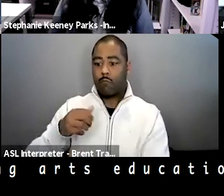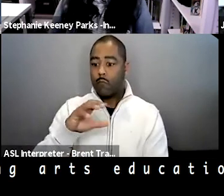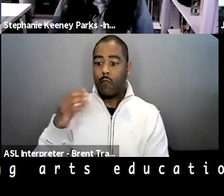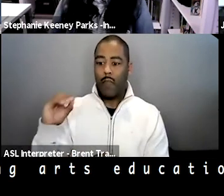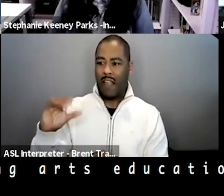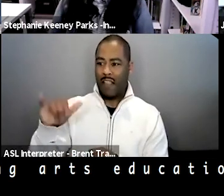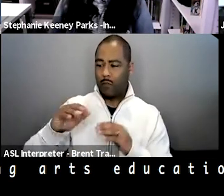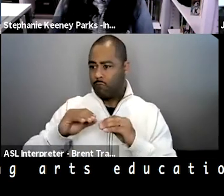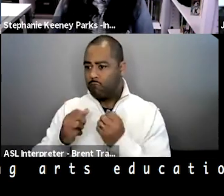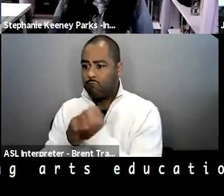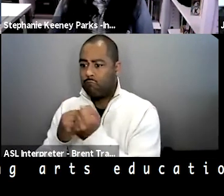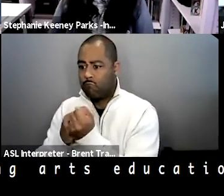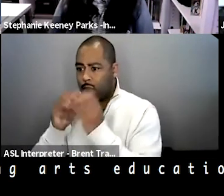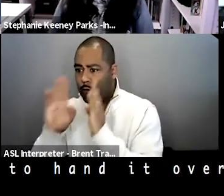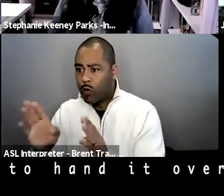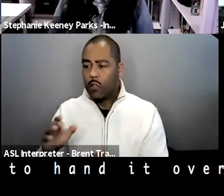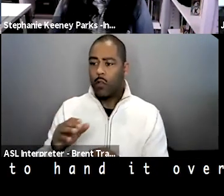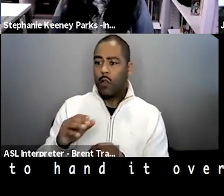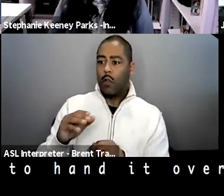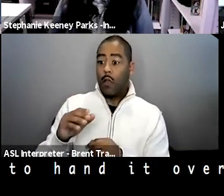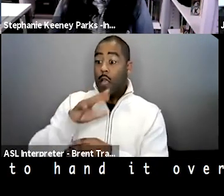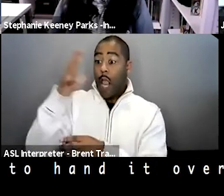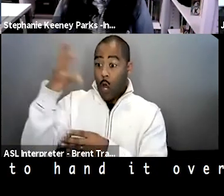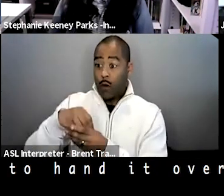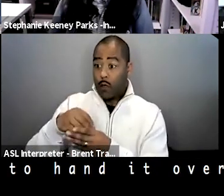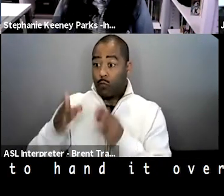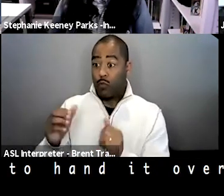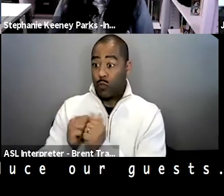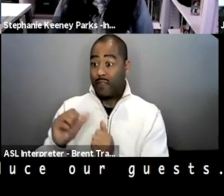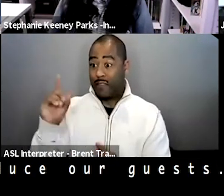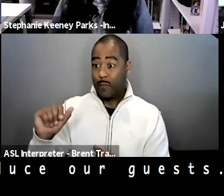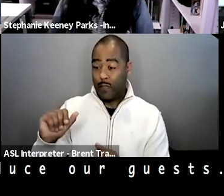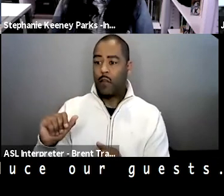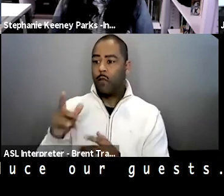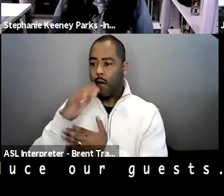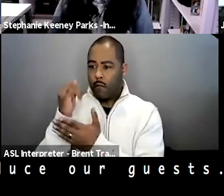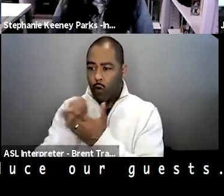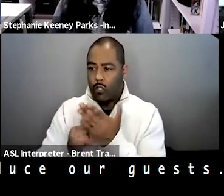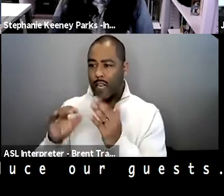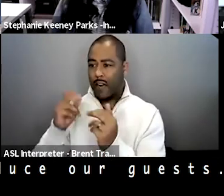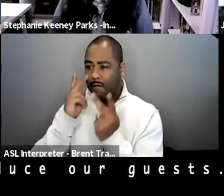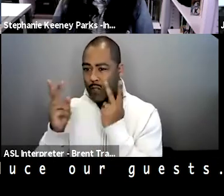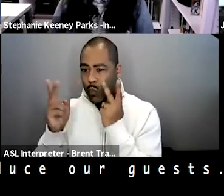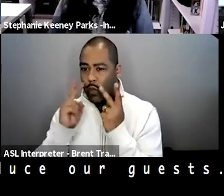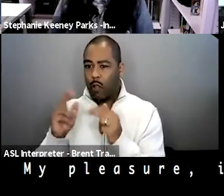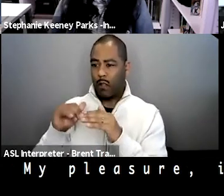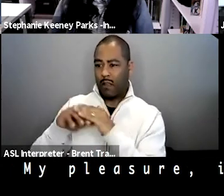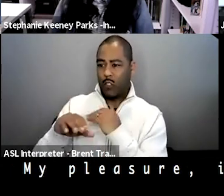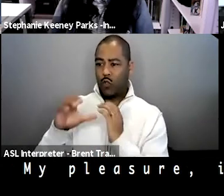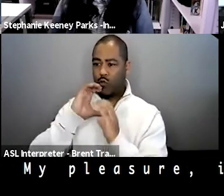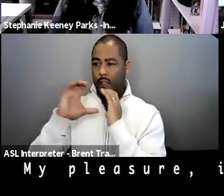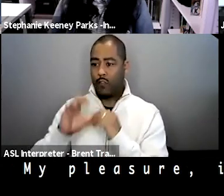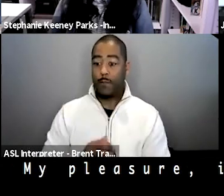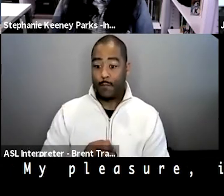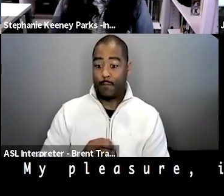disabilities in all aspects of visual and performing arts education. Rhoda, I'd like to hand it over to you to introduce